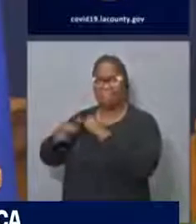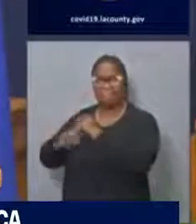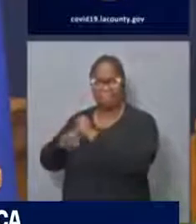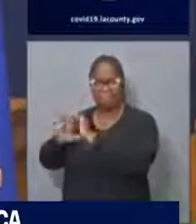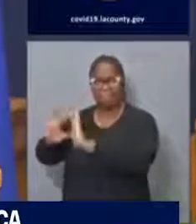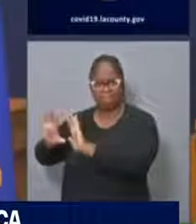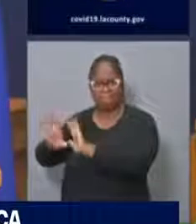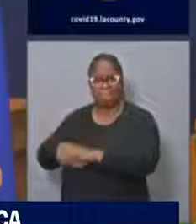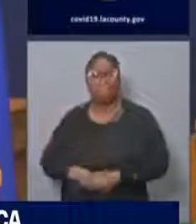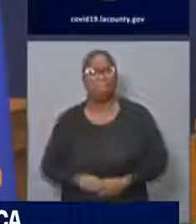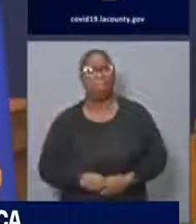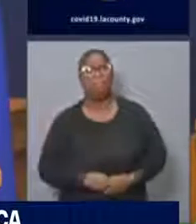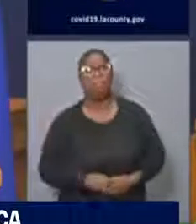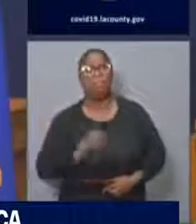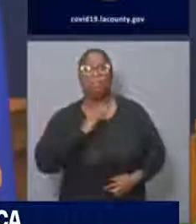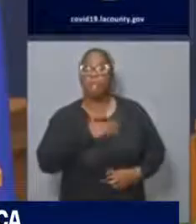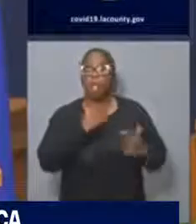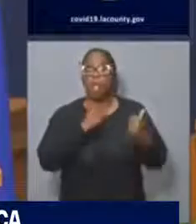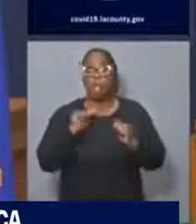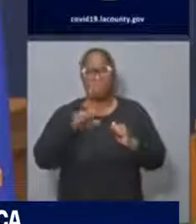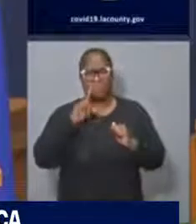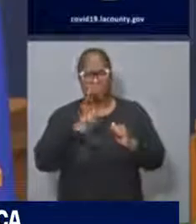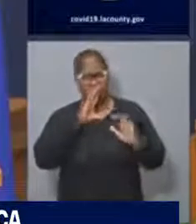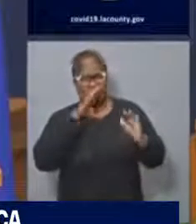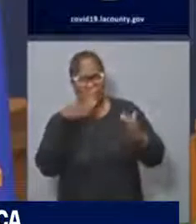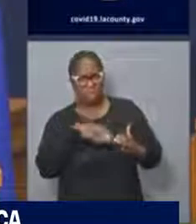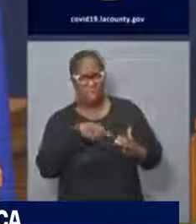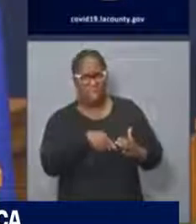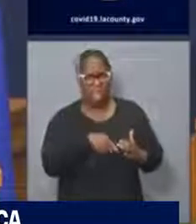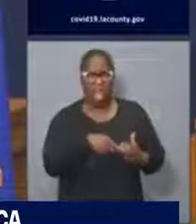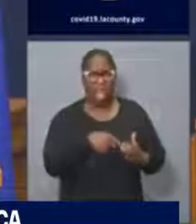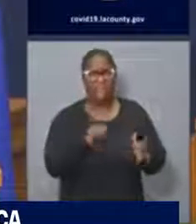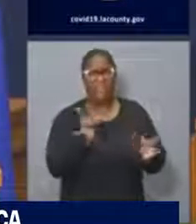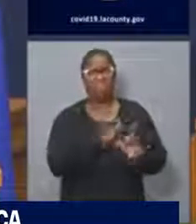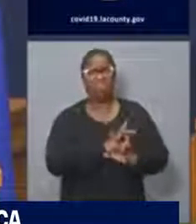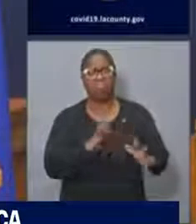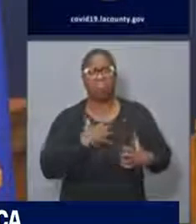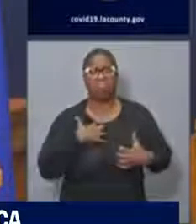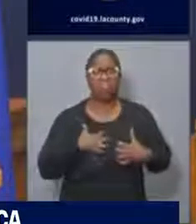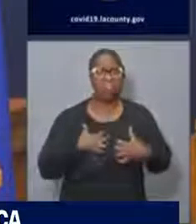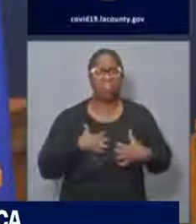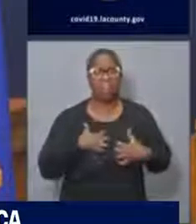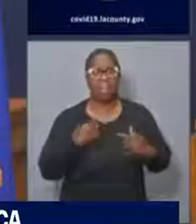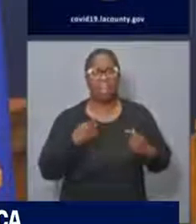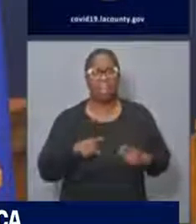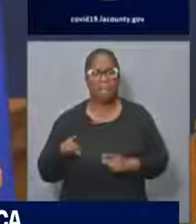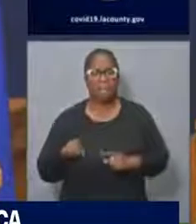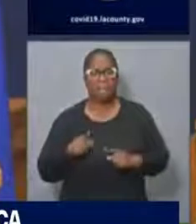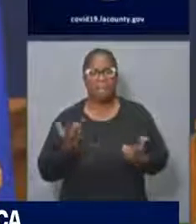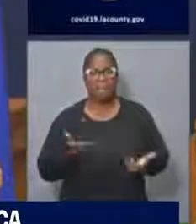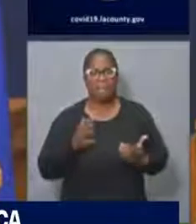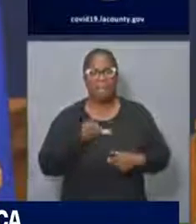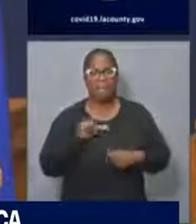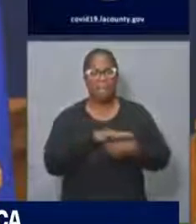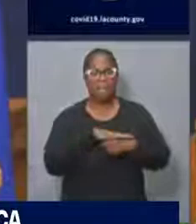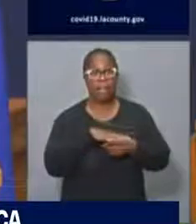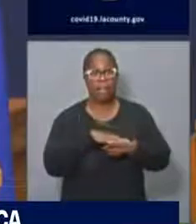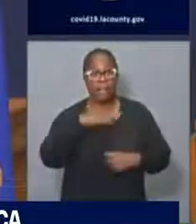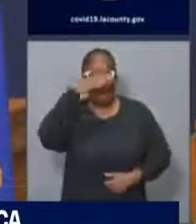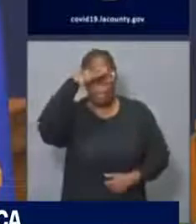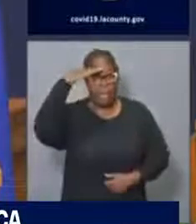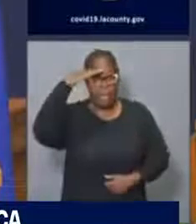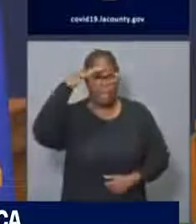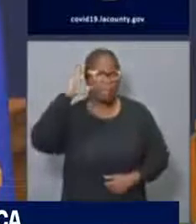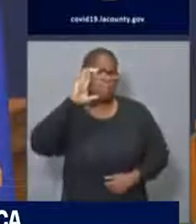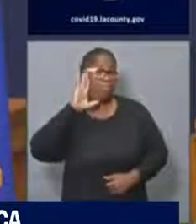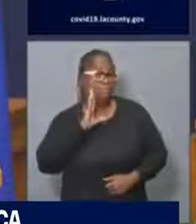efforts also need to focus on the disheartening and devastating reality that here in LA County, our Black and brown residents